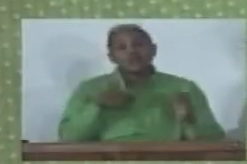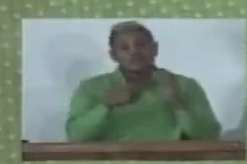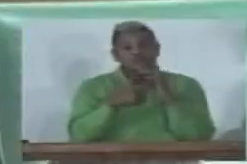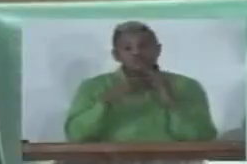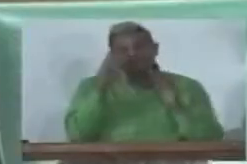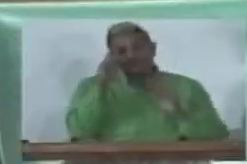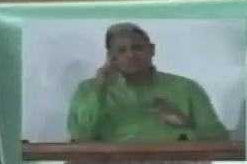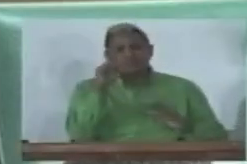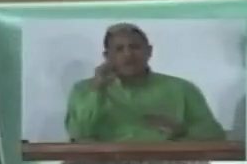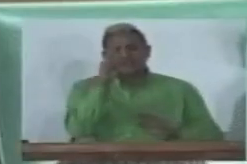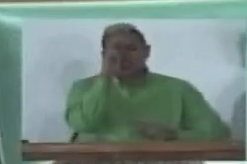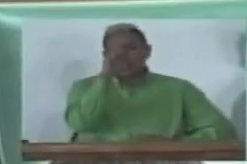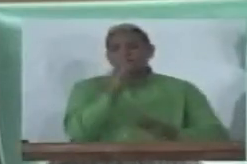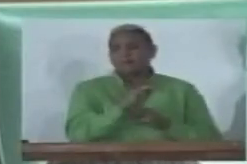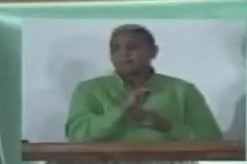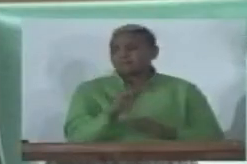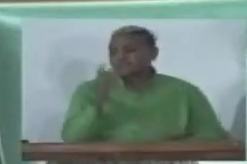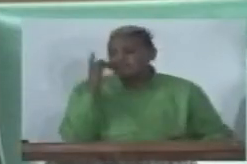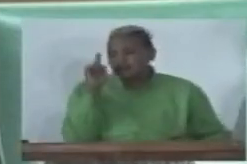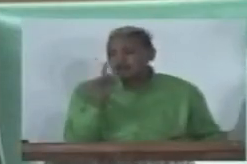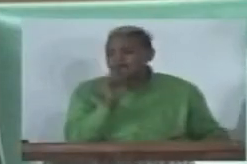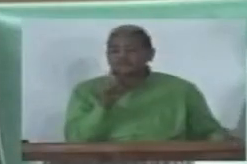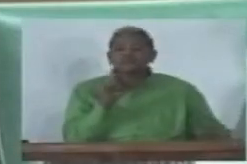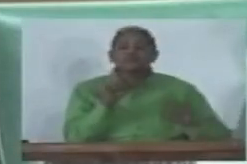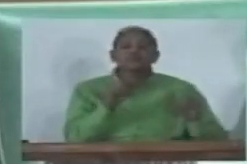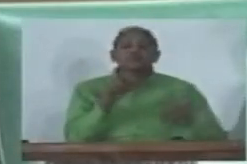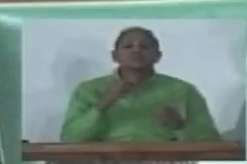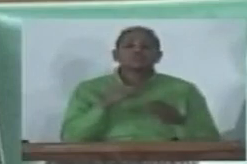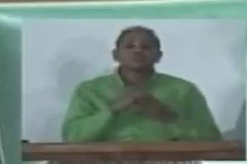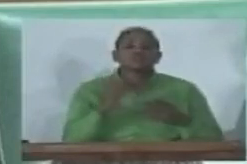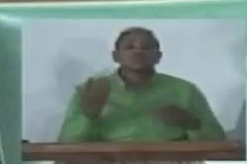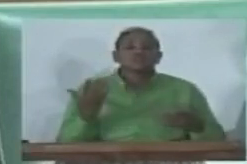The Honourable Minister for the answers to the questions